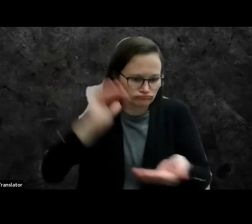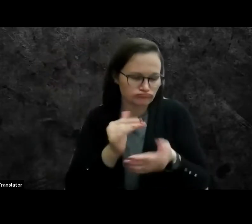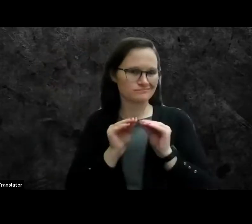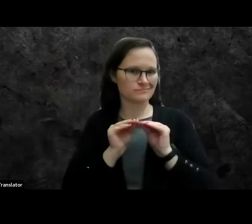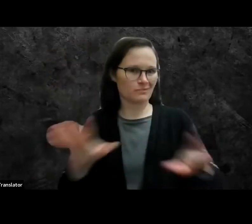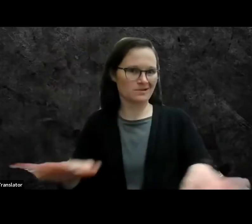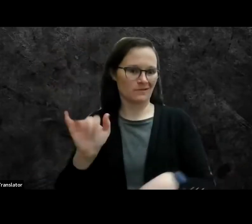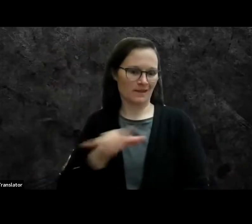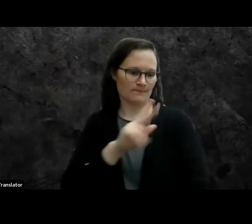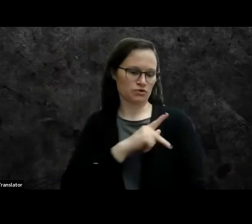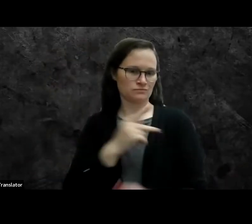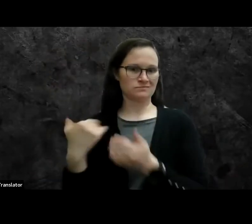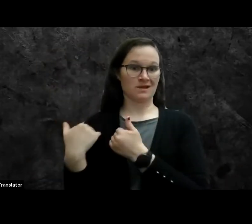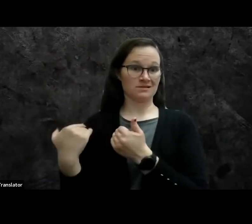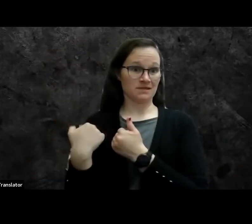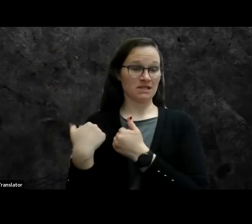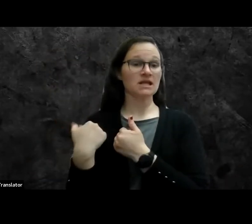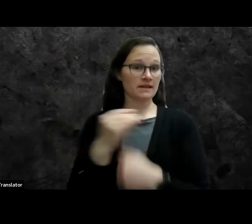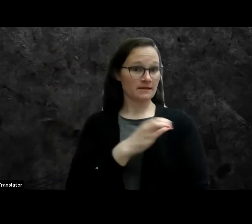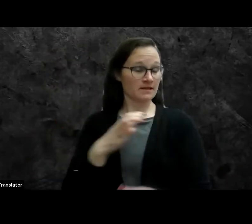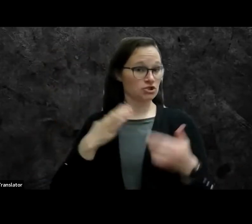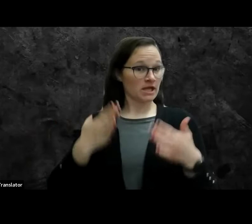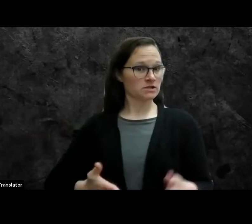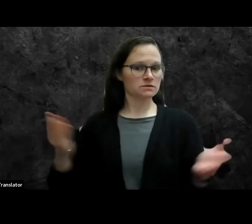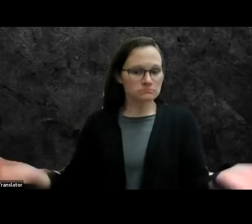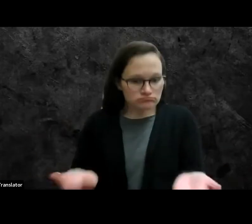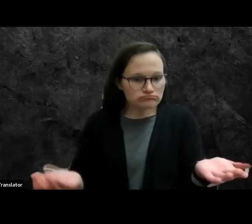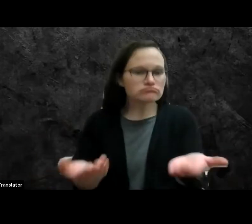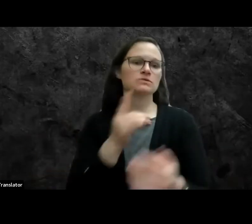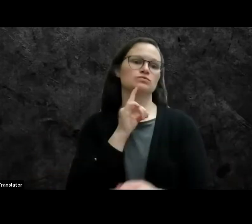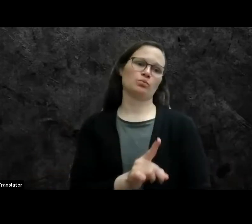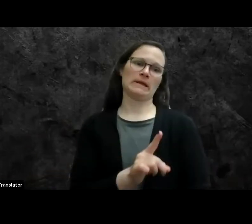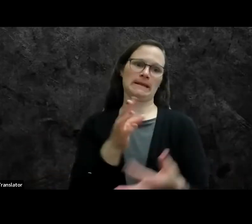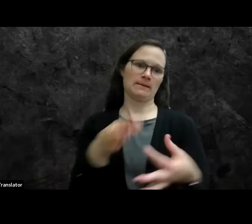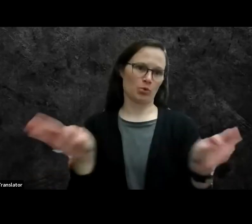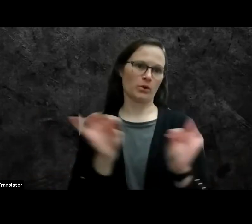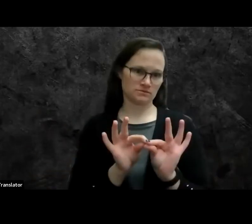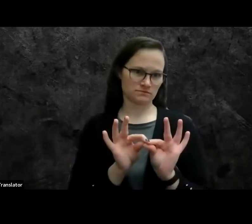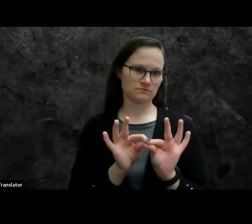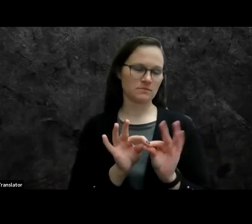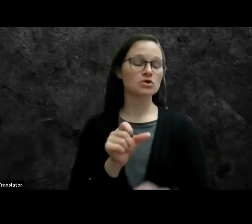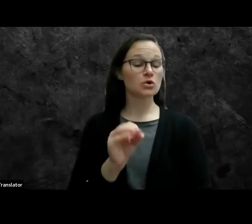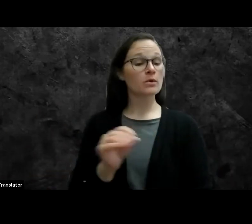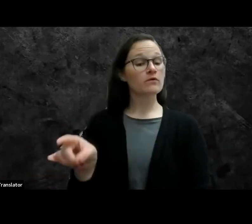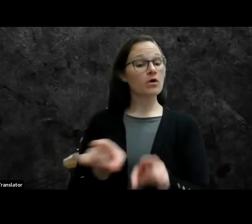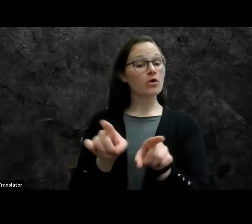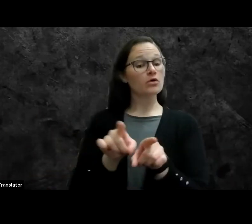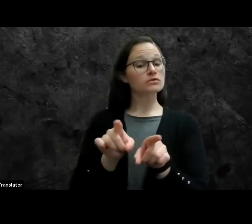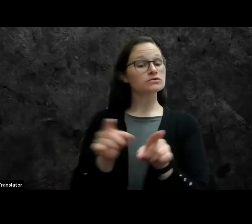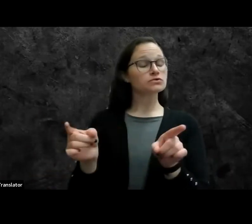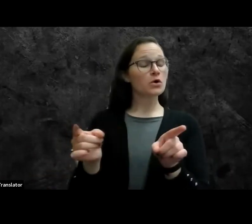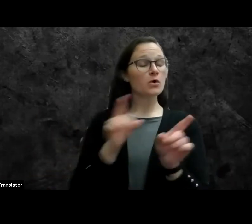personal responsibility that the Chancellor encouraged is absolutely critical. We also have ordered